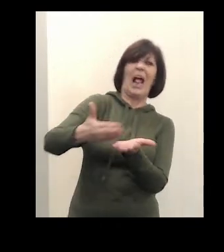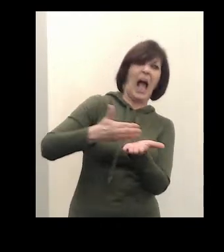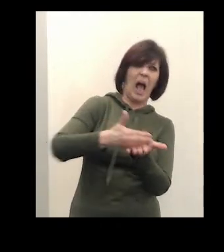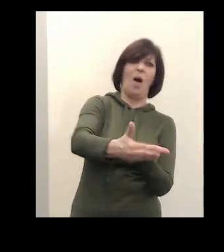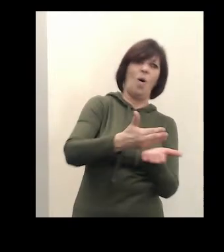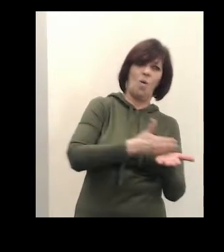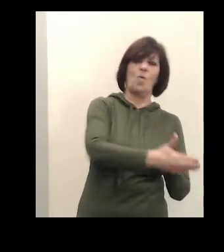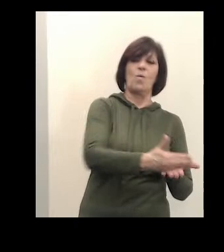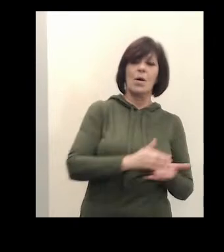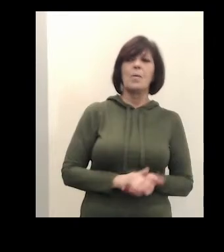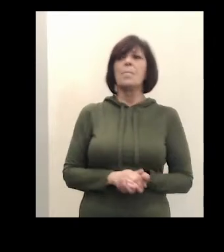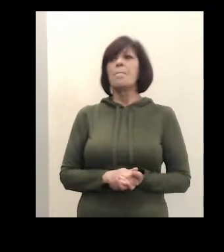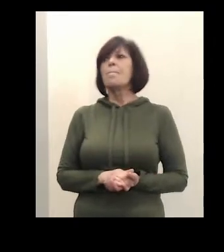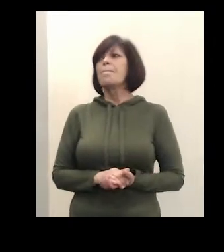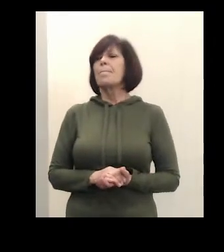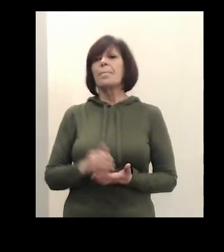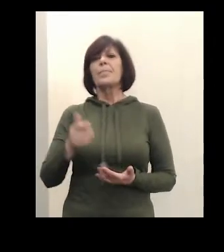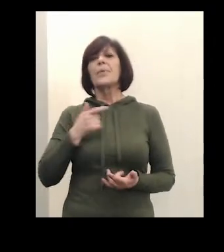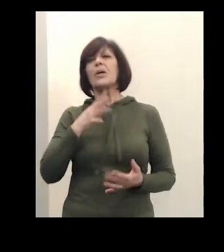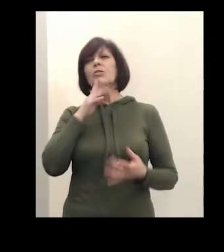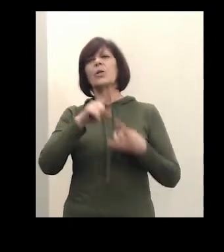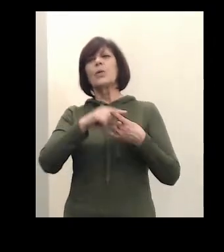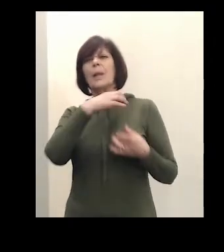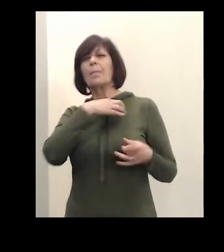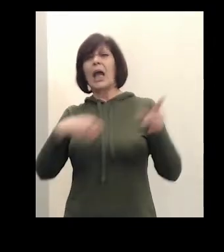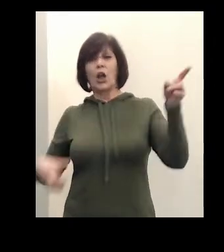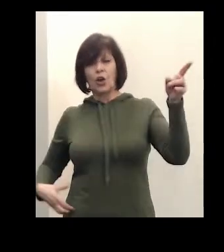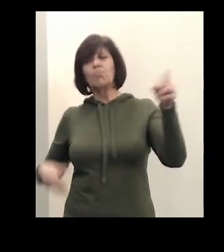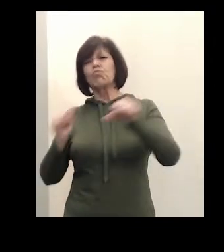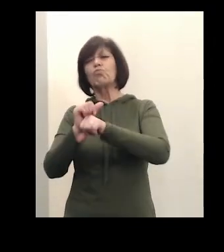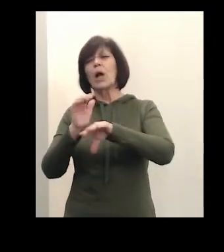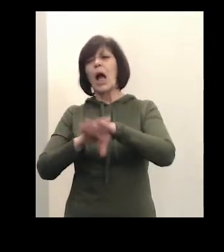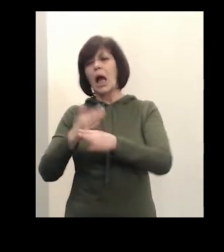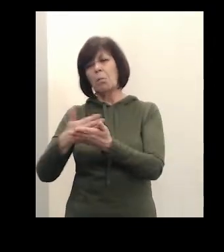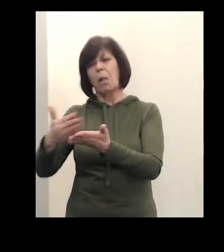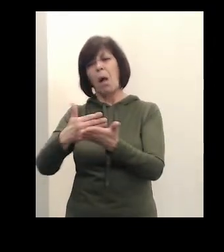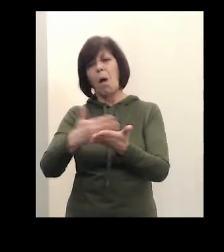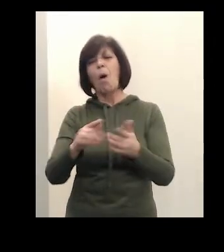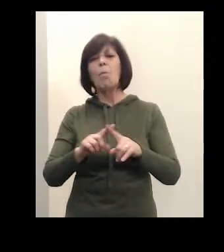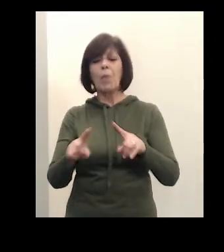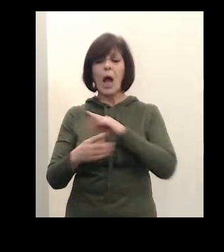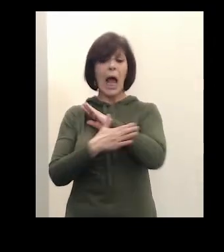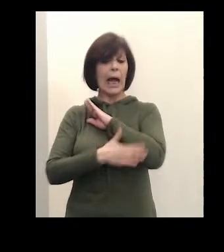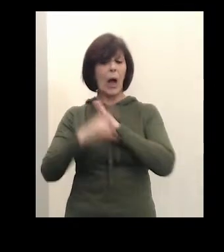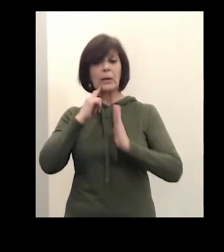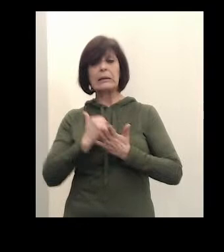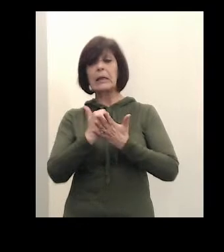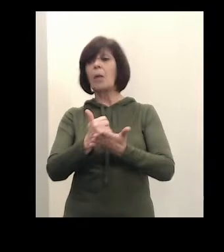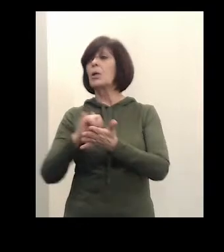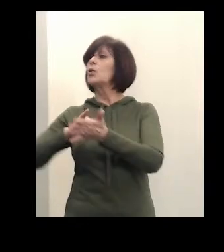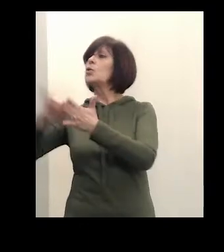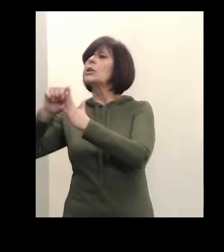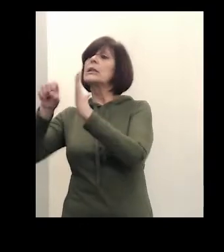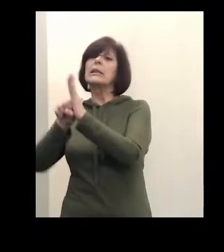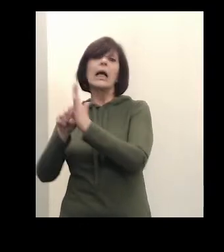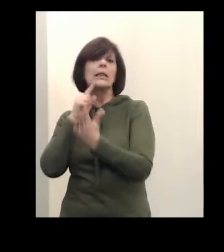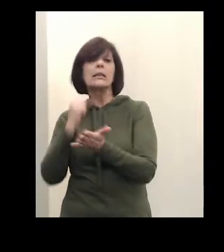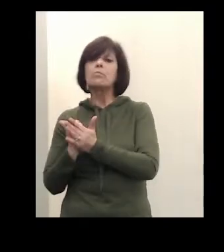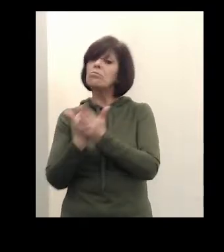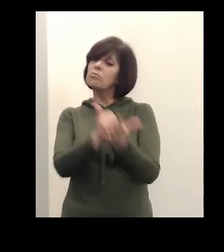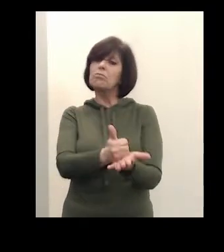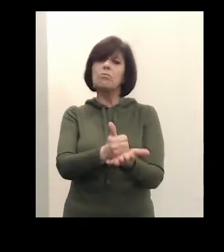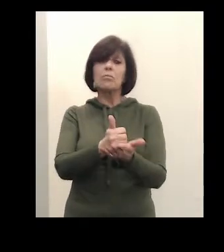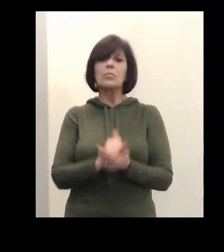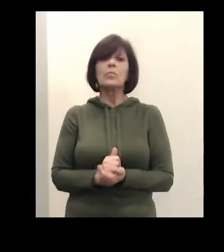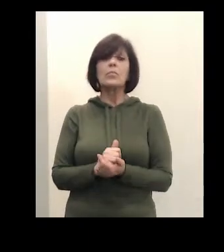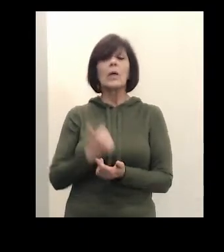plowed, and I have talked to the mayor. I know they're working on that. But the county is assisting. New York State is assisting. They've been helping out as well. I know